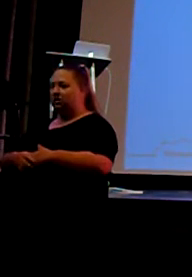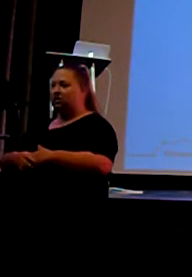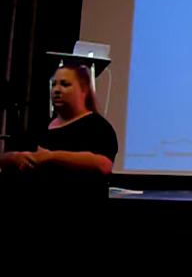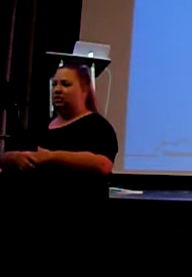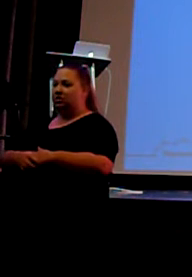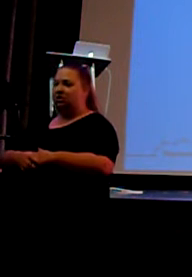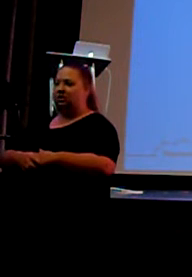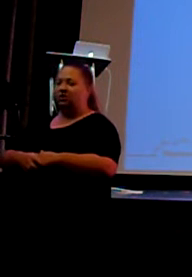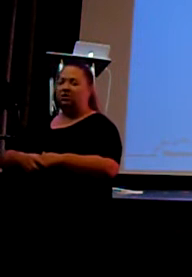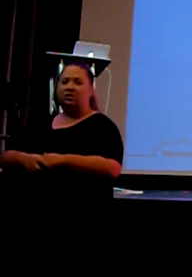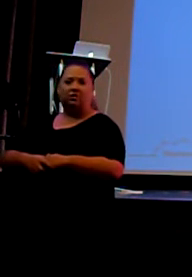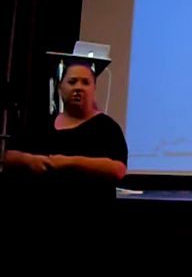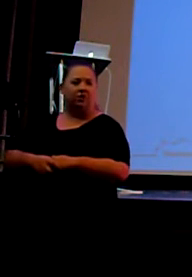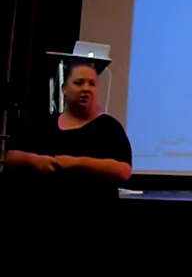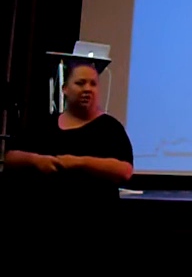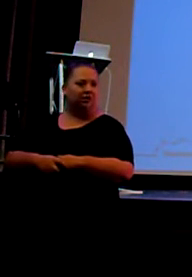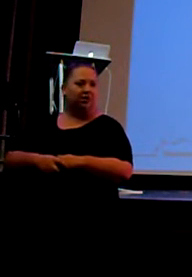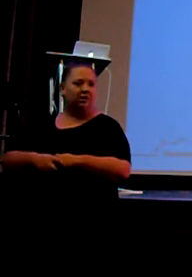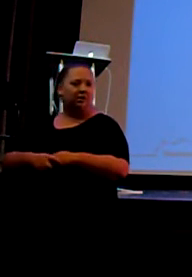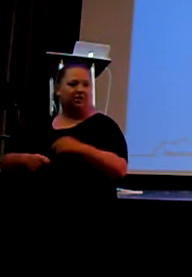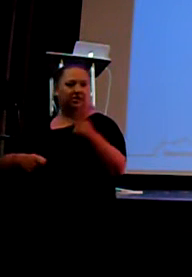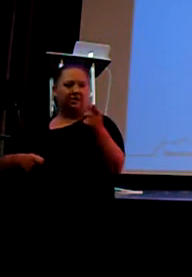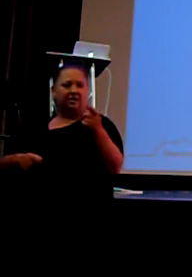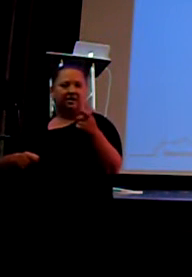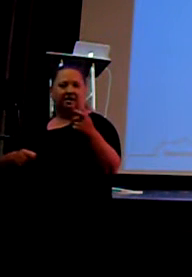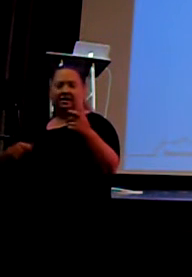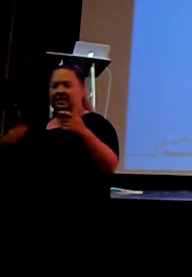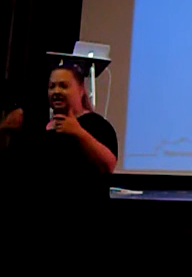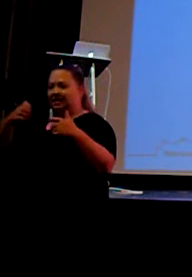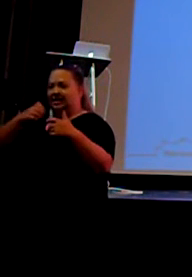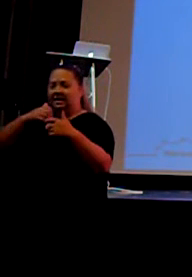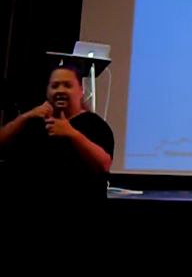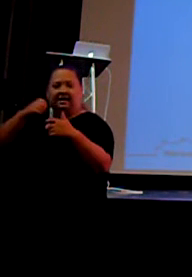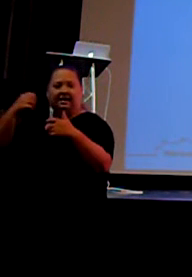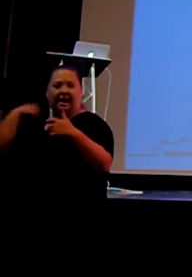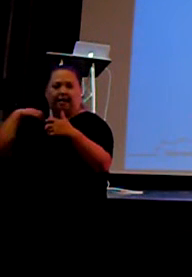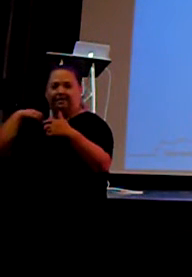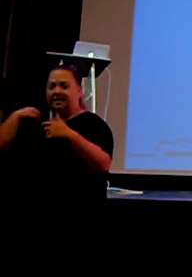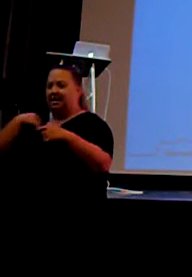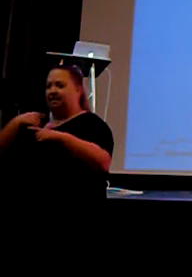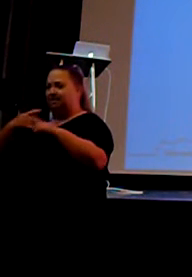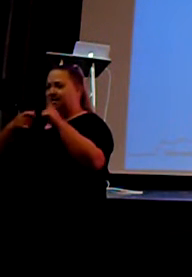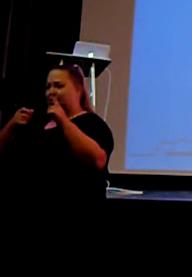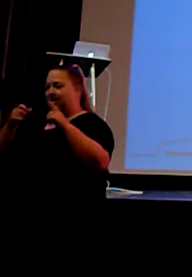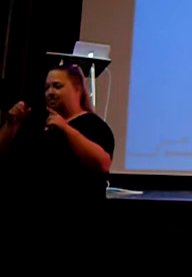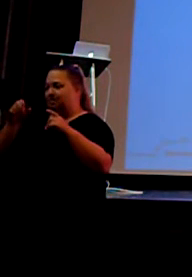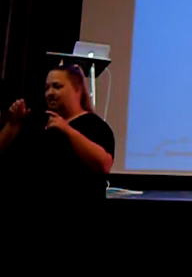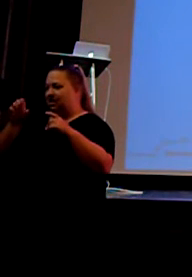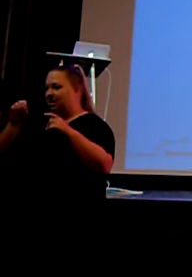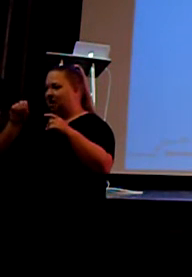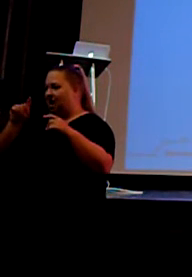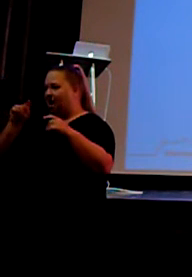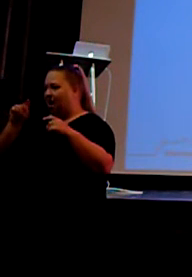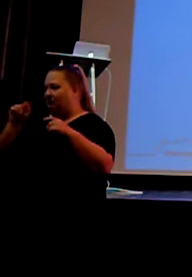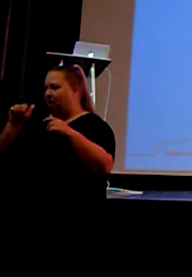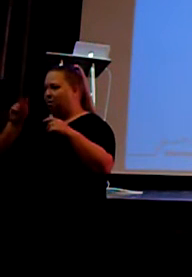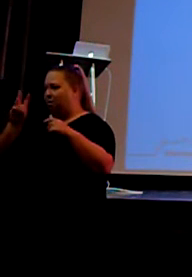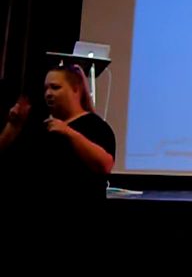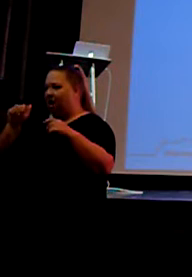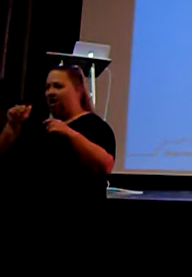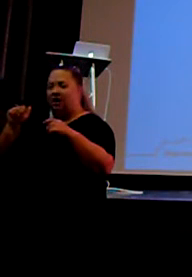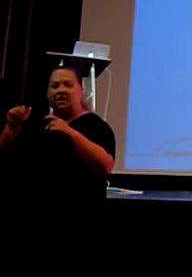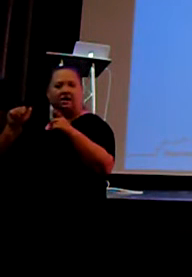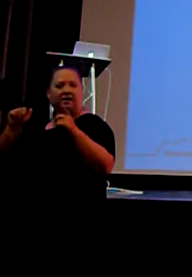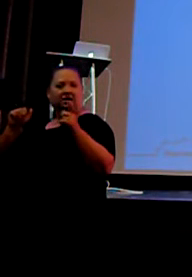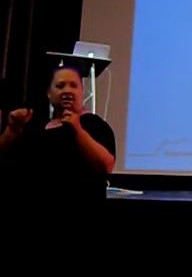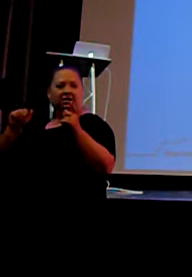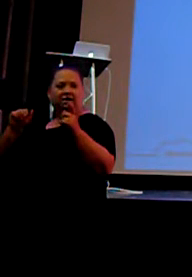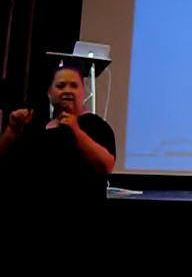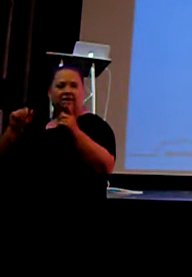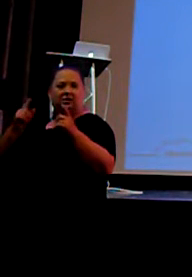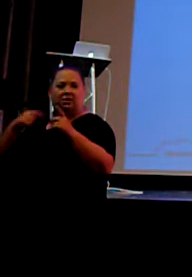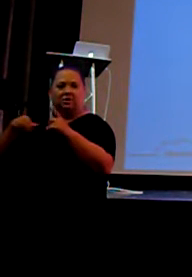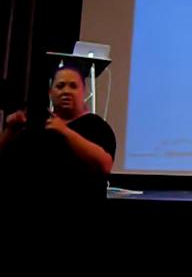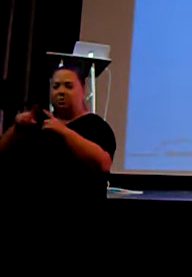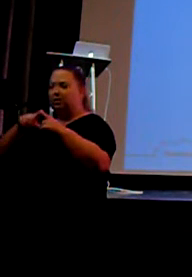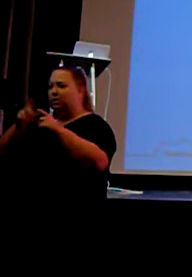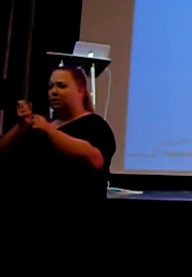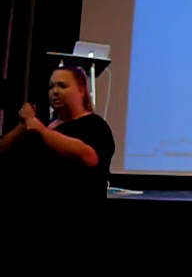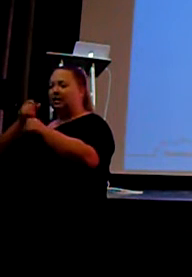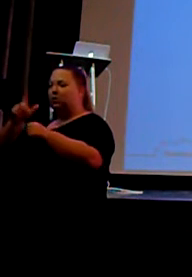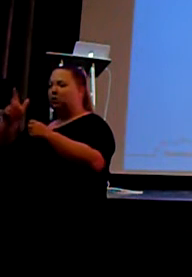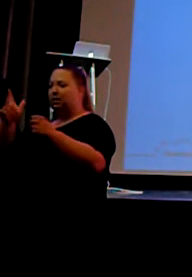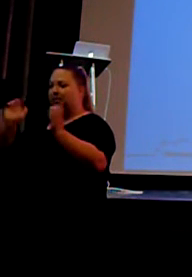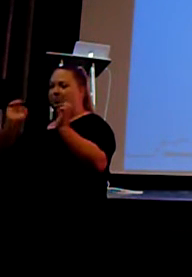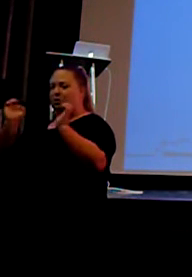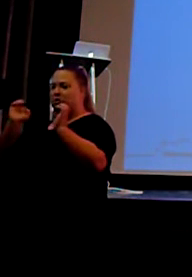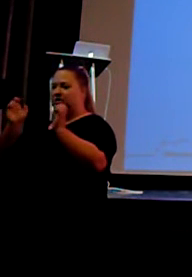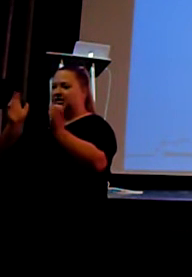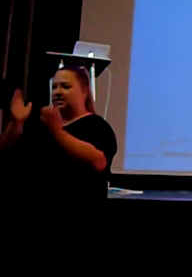Captain, I'm Ian from Ottawa, and I'm curious to know, when you meet your emergency stop at a